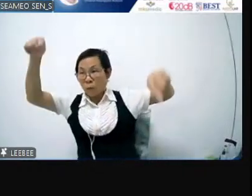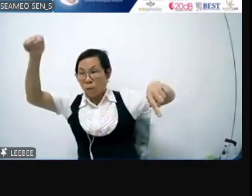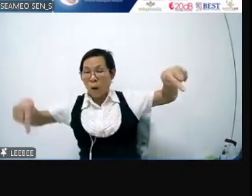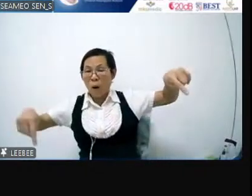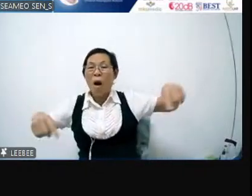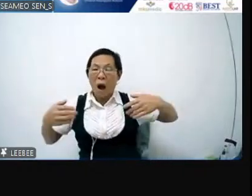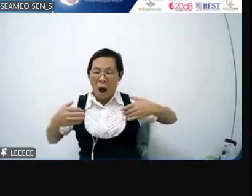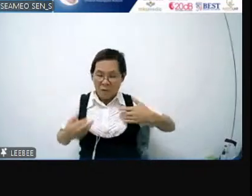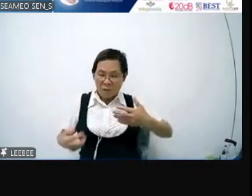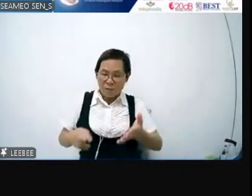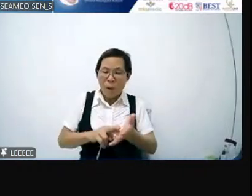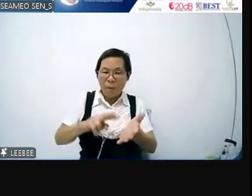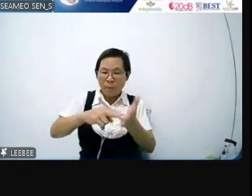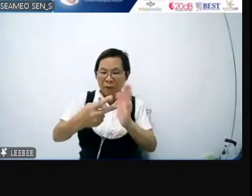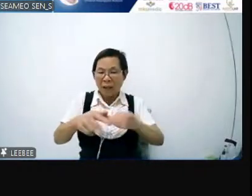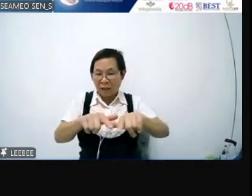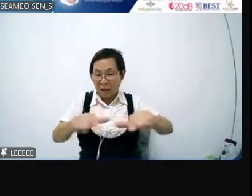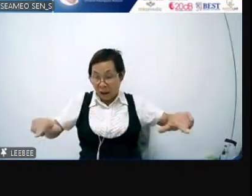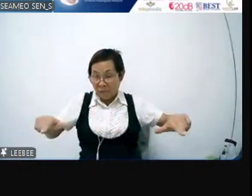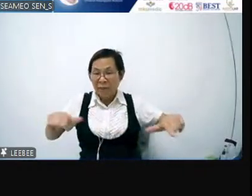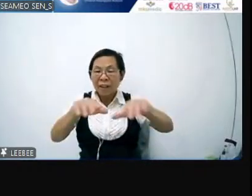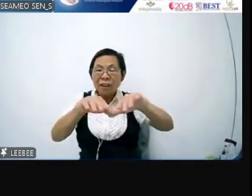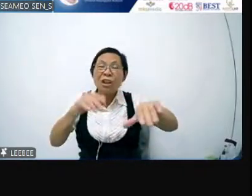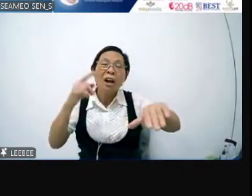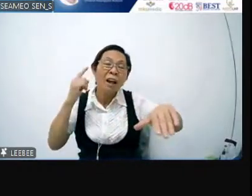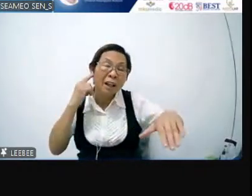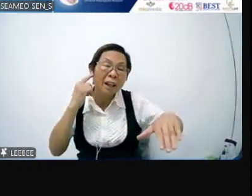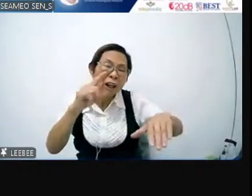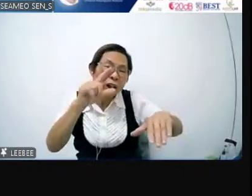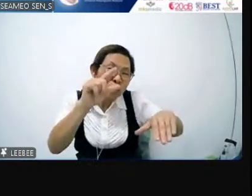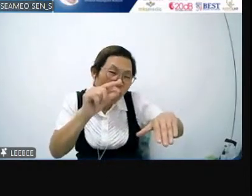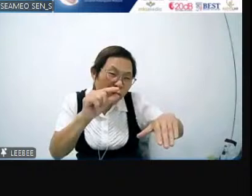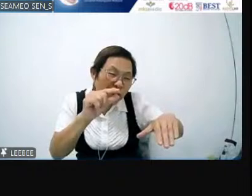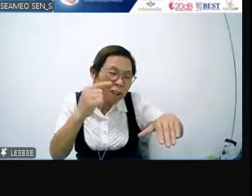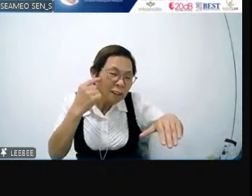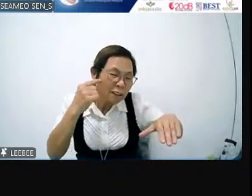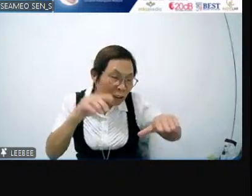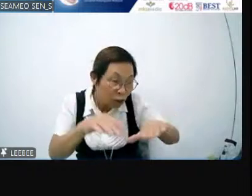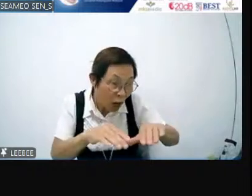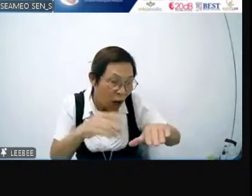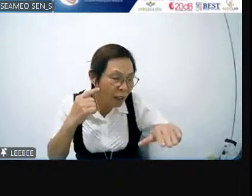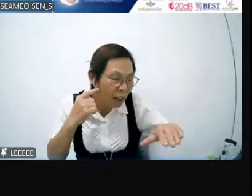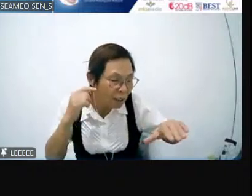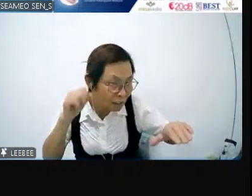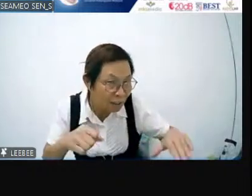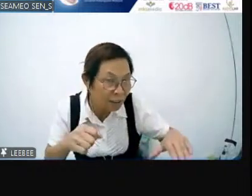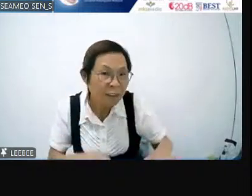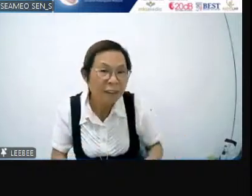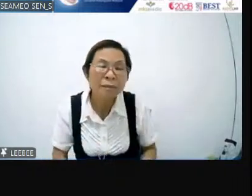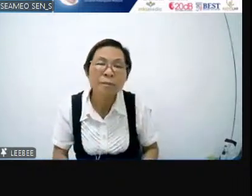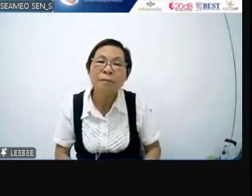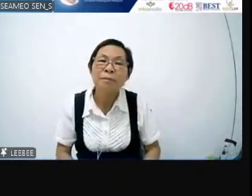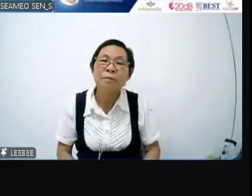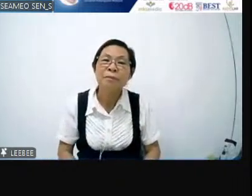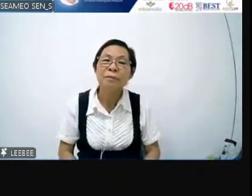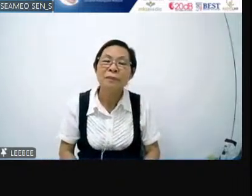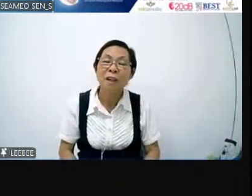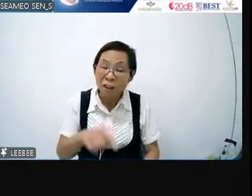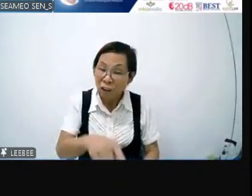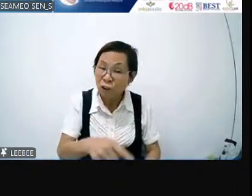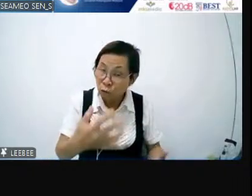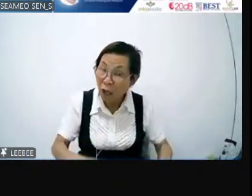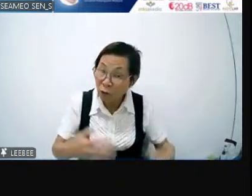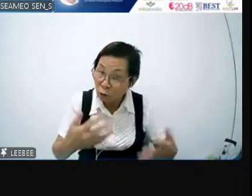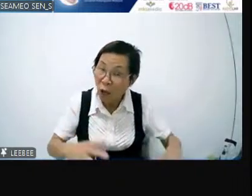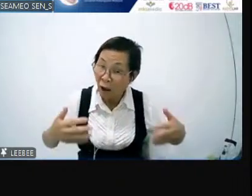the level that the child can hear, the softer level the child can hear. So we call it hearing thresholds. Once this is established, we can